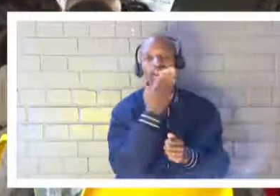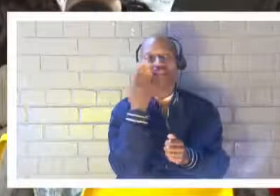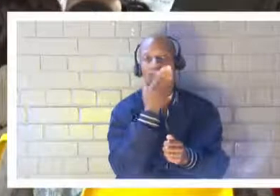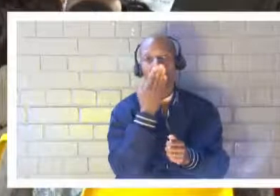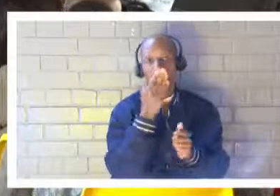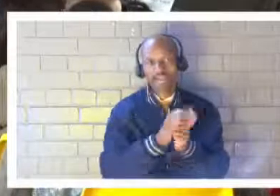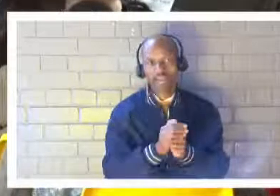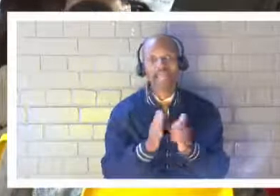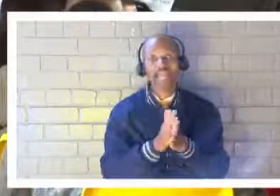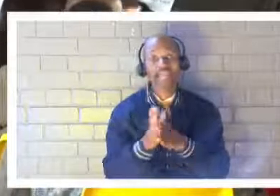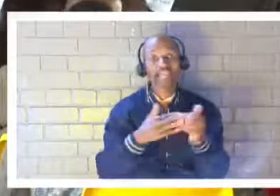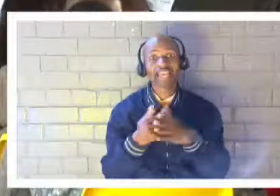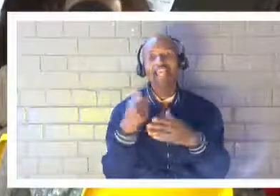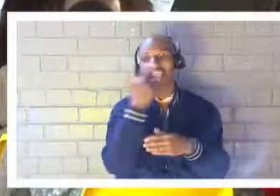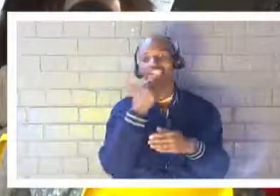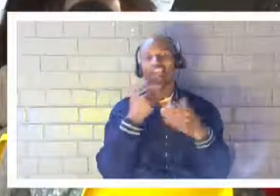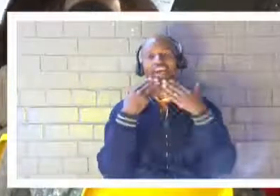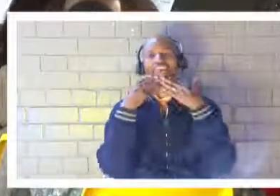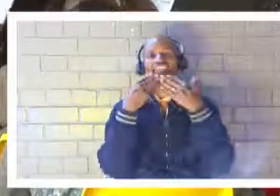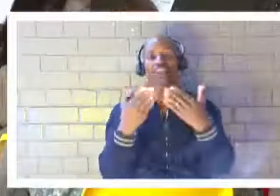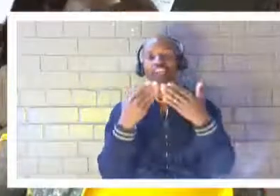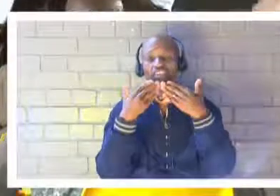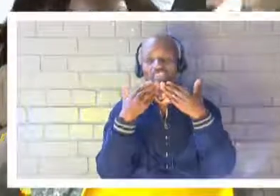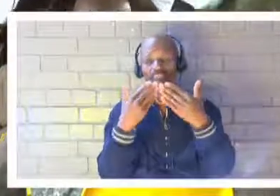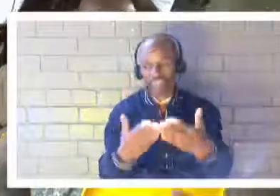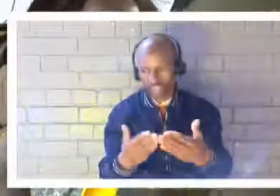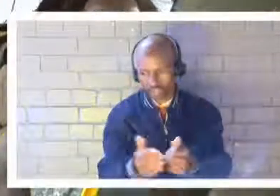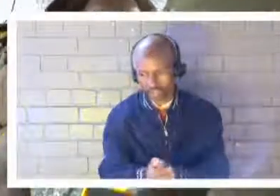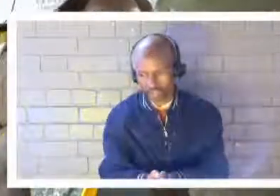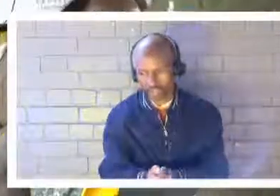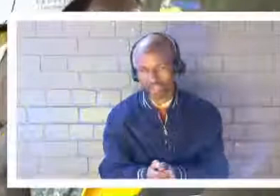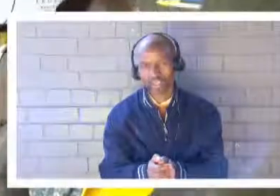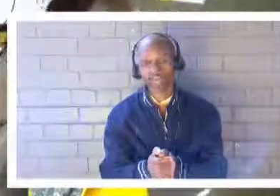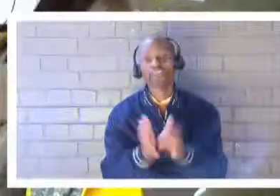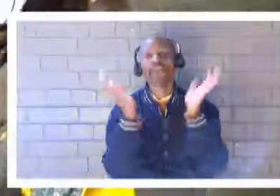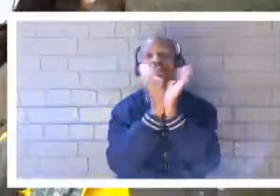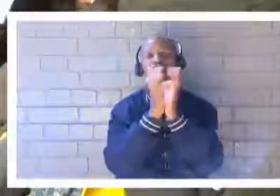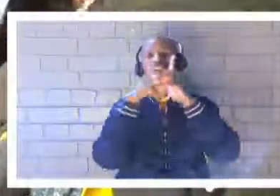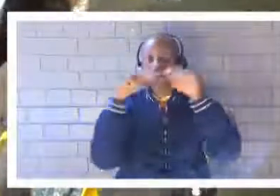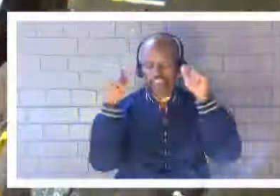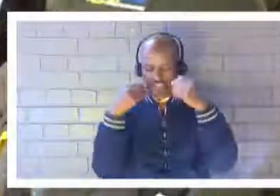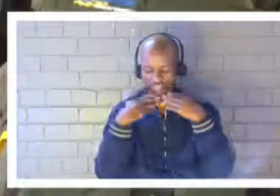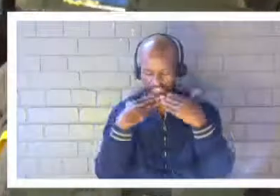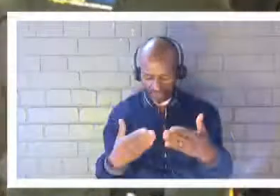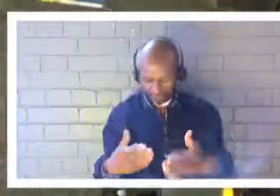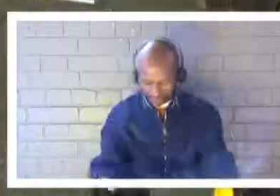and have our lunch. Thanks. Thank you very much. The session is adjourned.